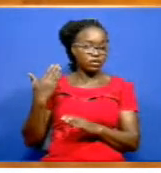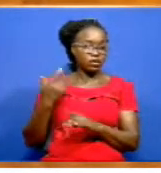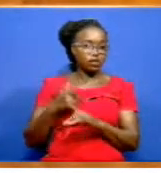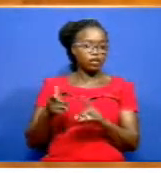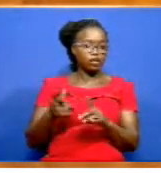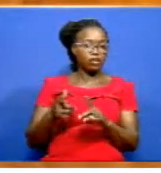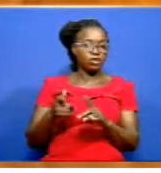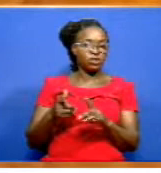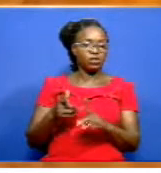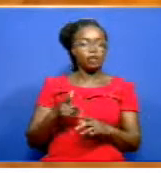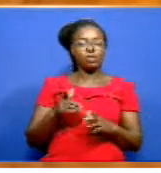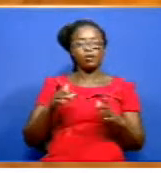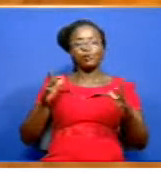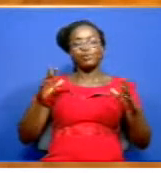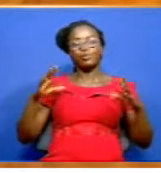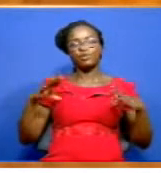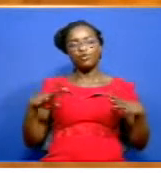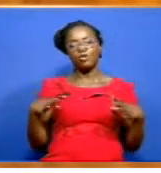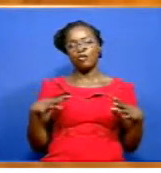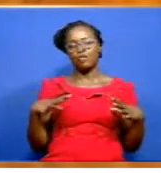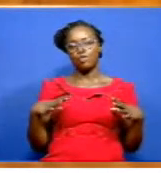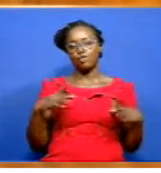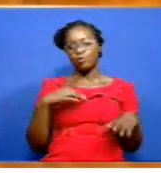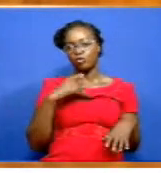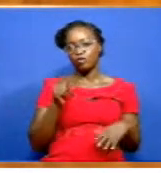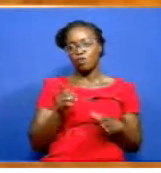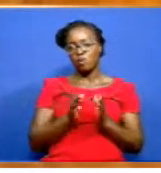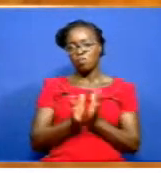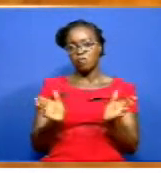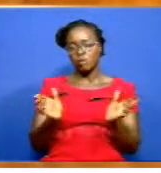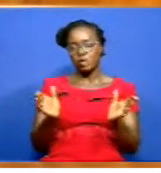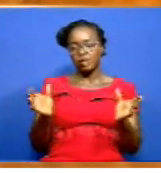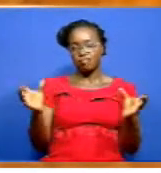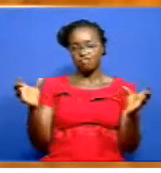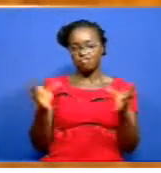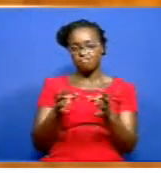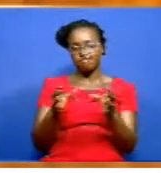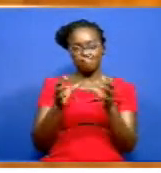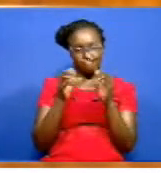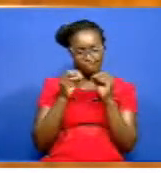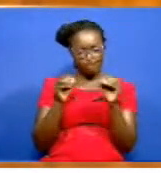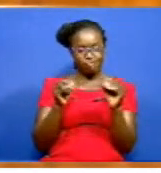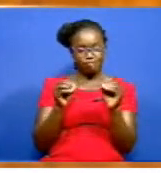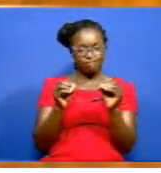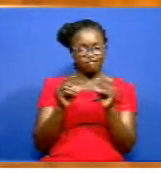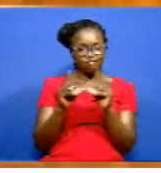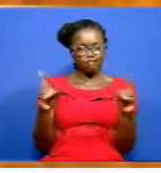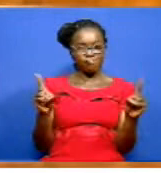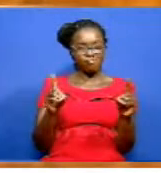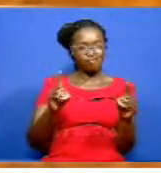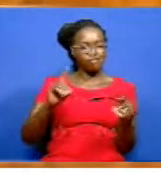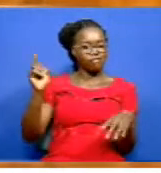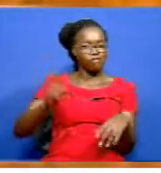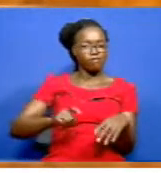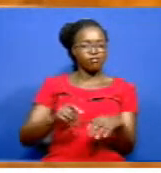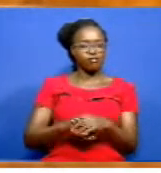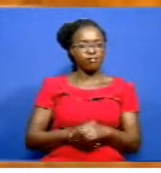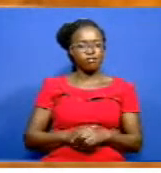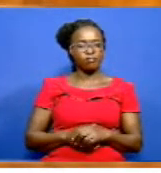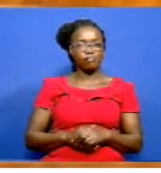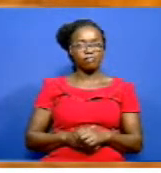seem to have been laxed. So no public gatherings, social distancing must